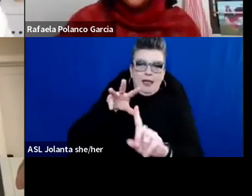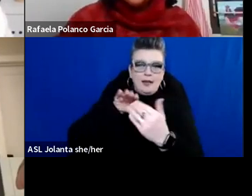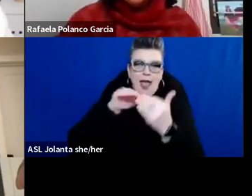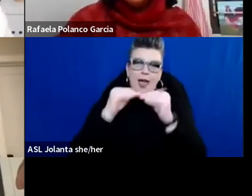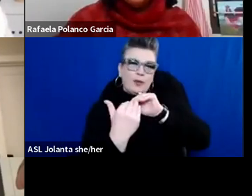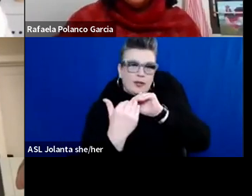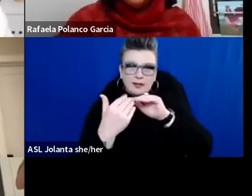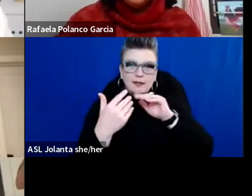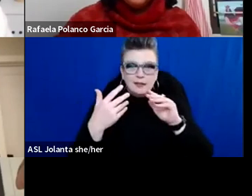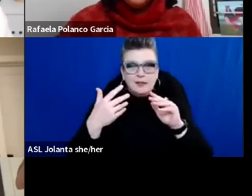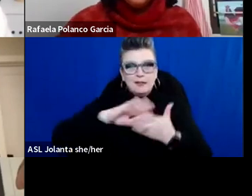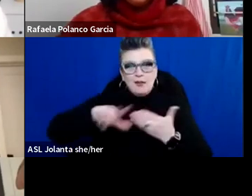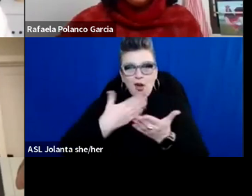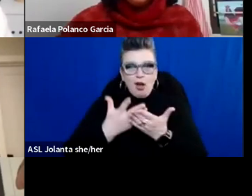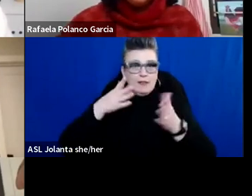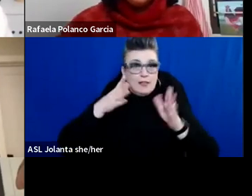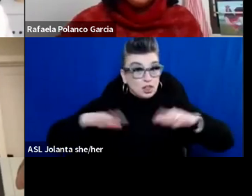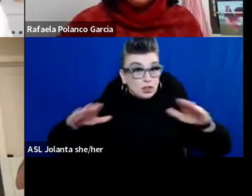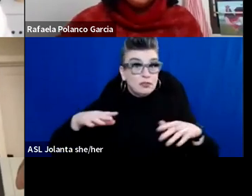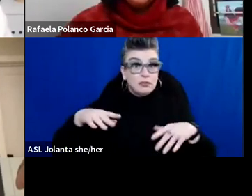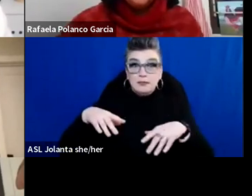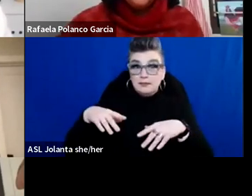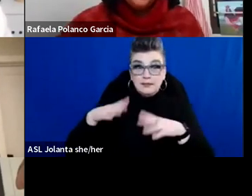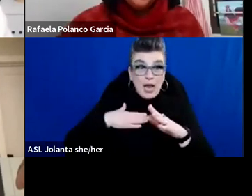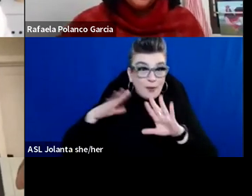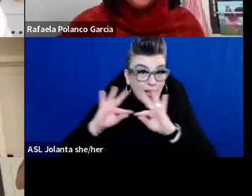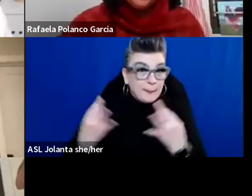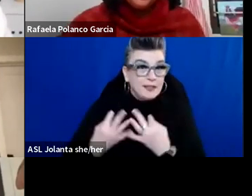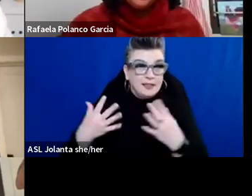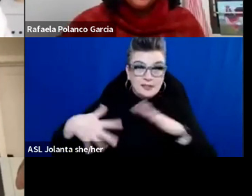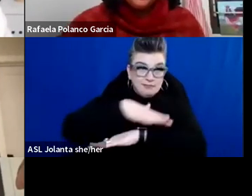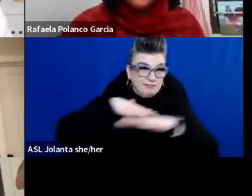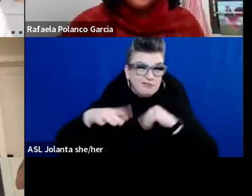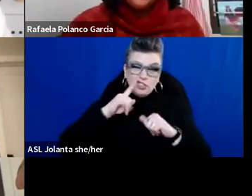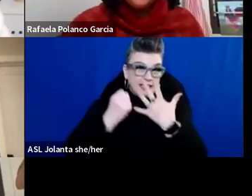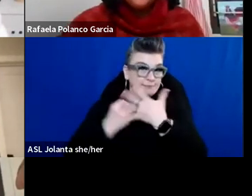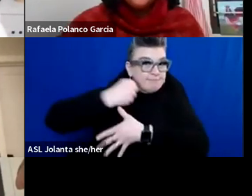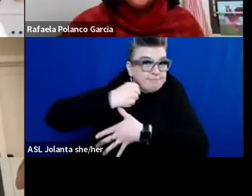communities at the forefront of this work so thank you for joining us thank you